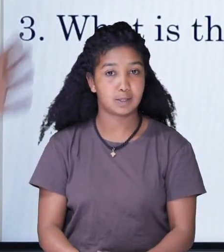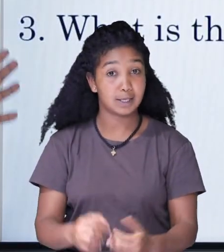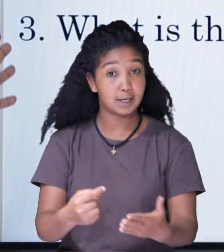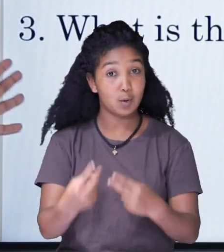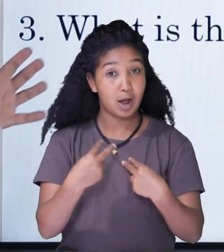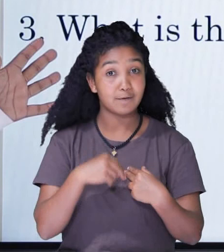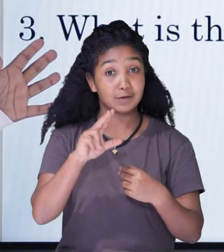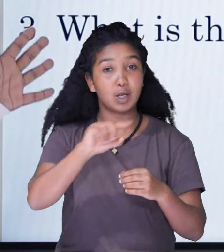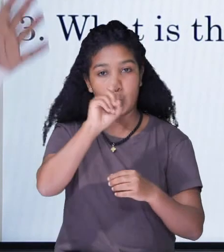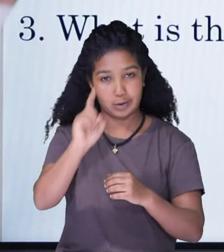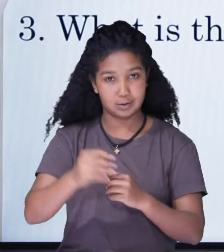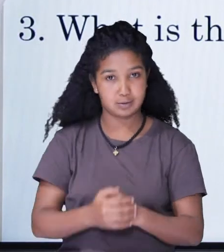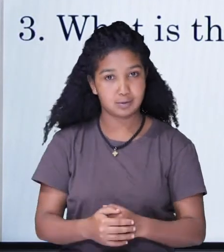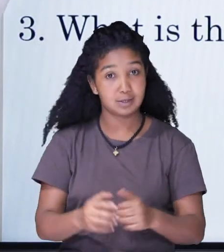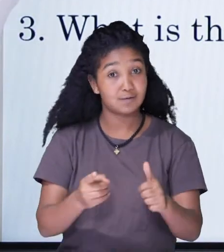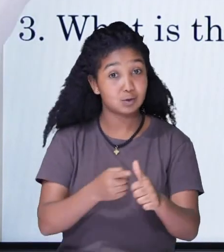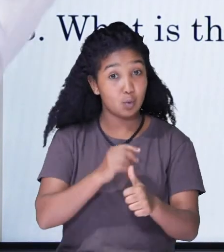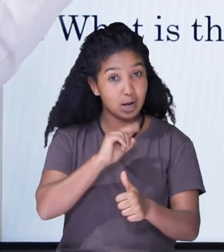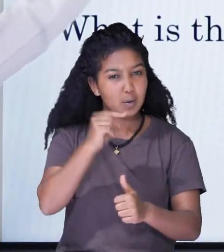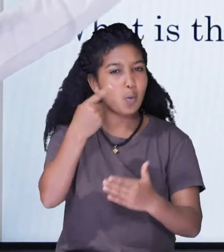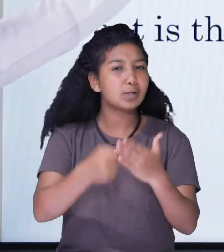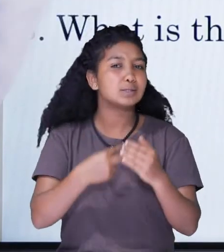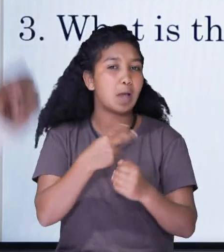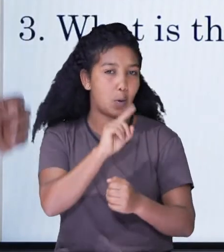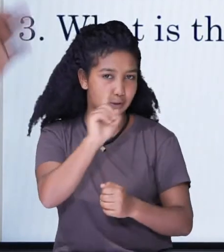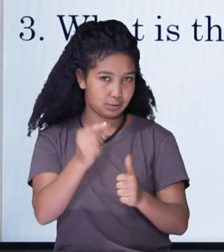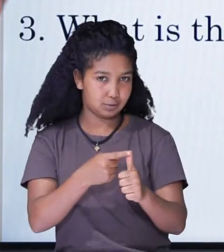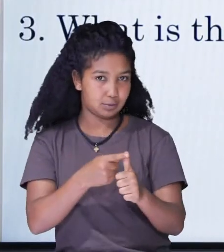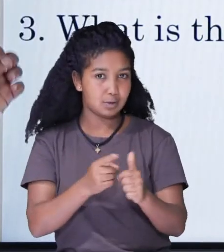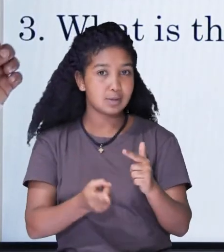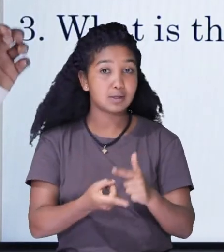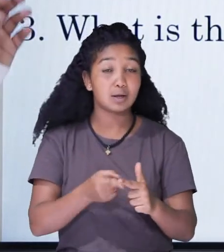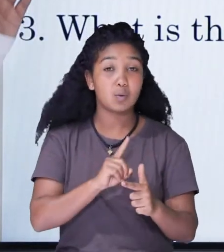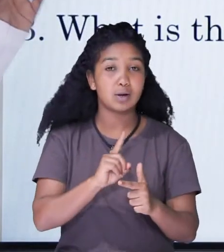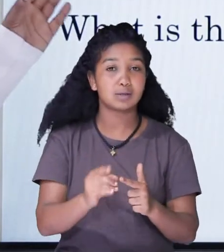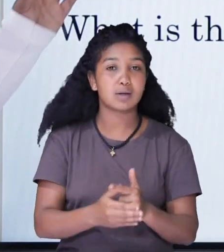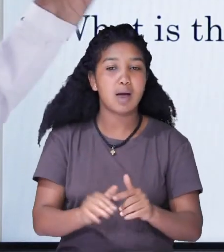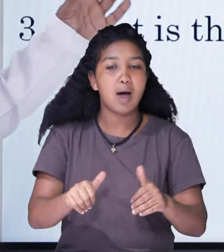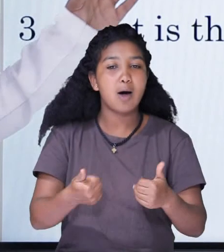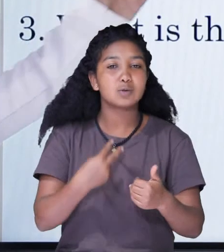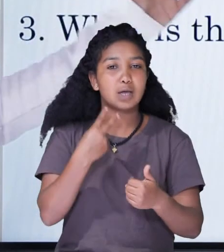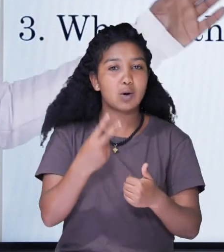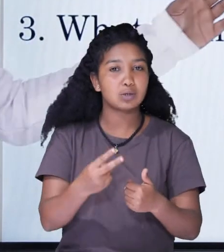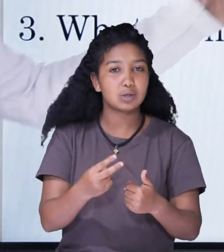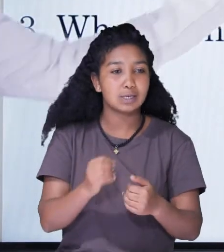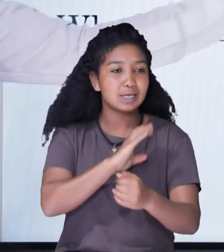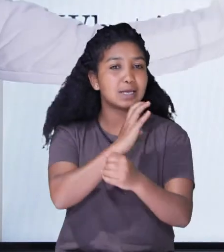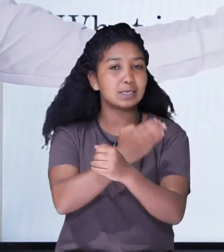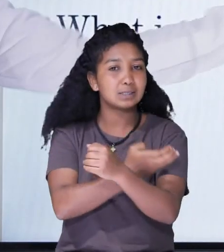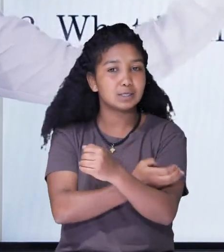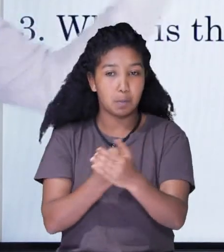Here we have 3 questions. One is, what is sound? The second one is, how sound energy